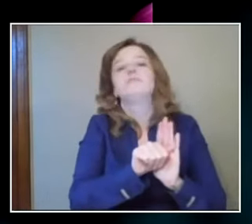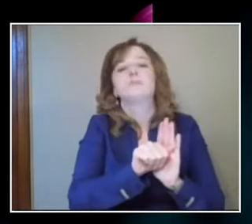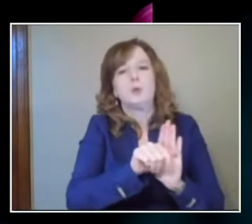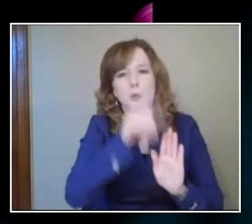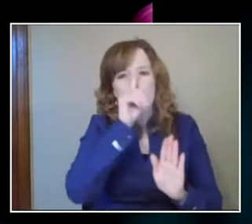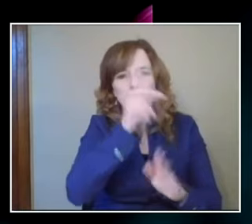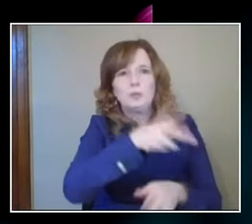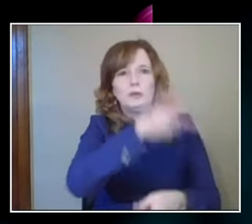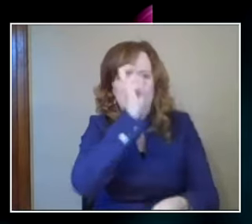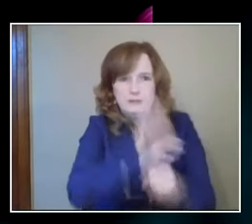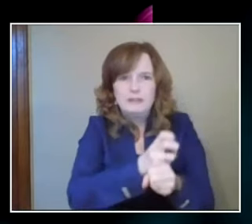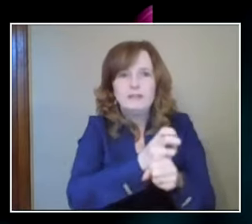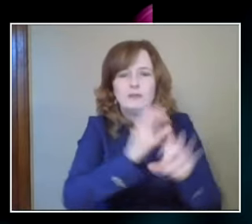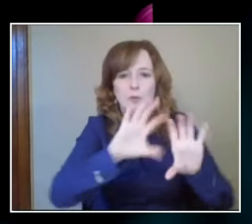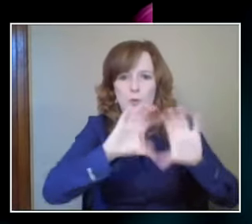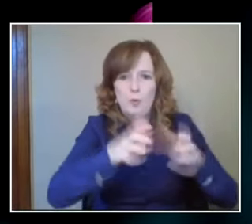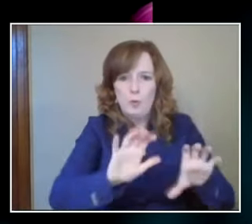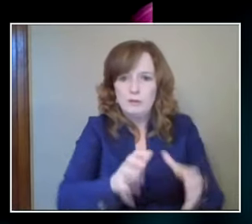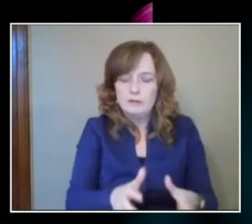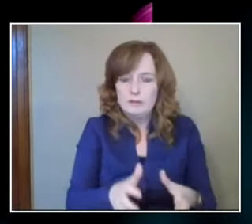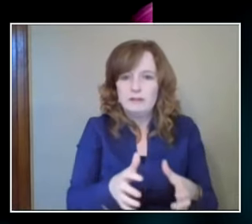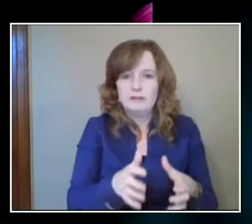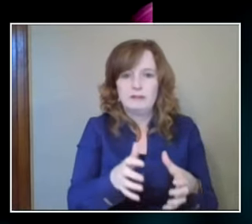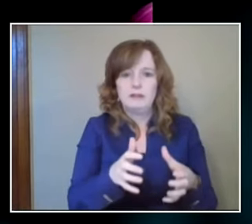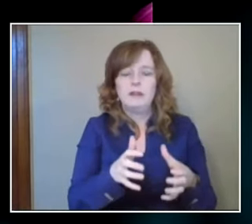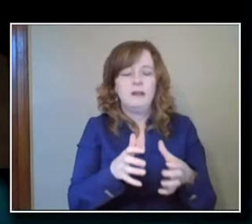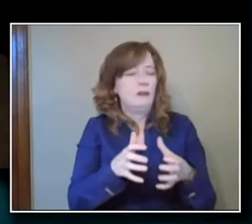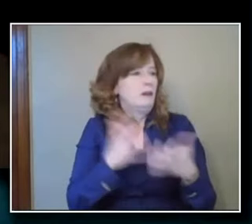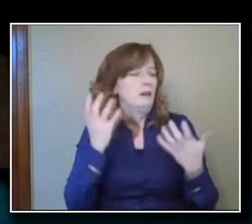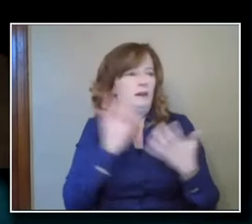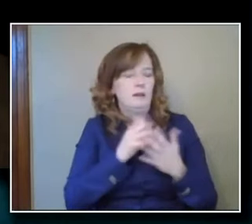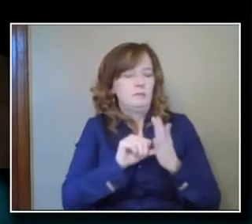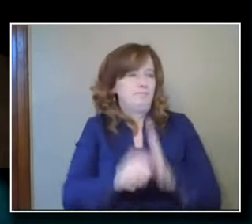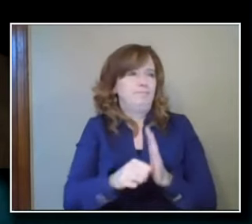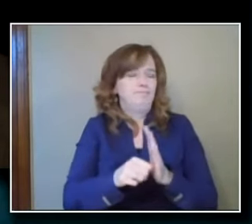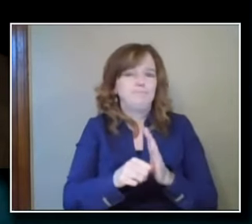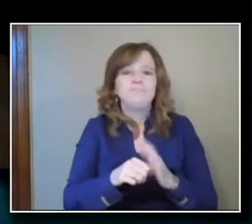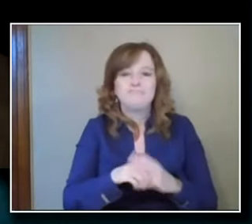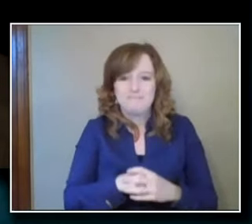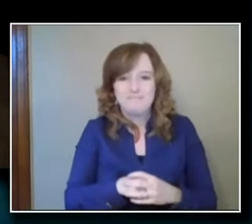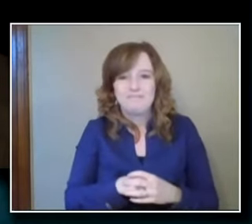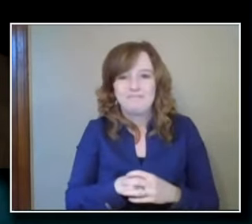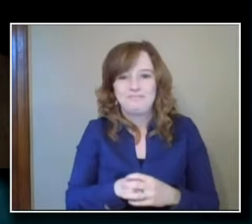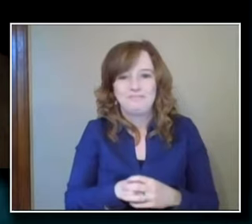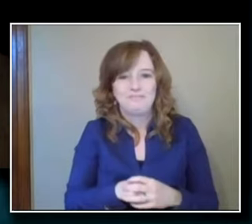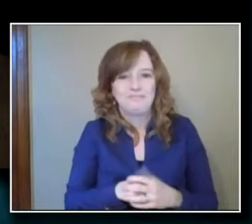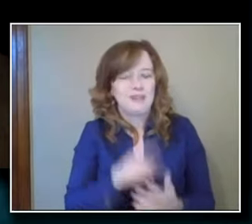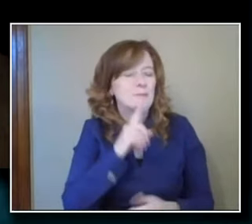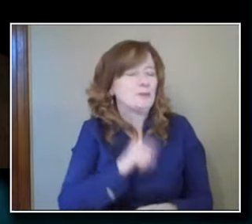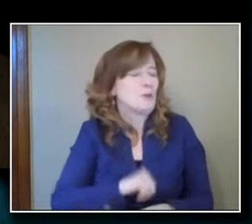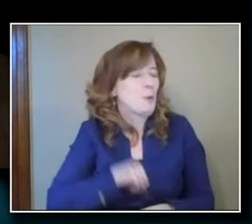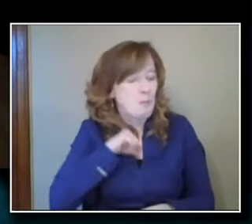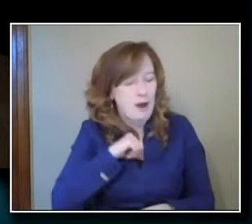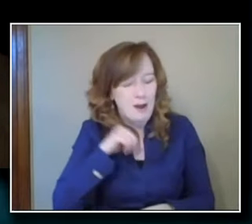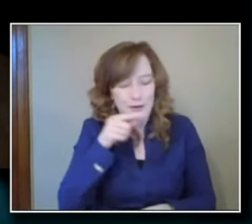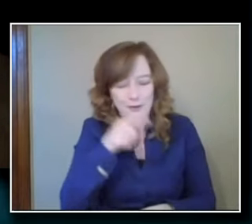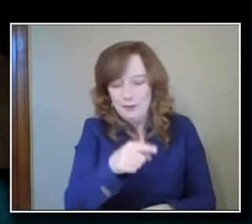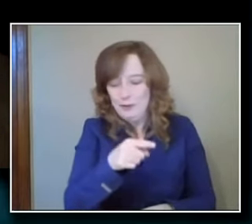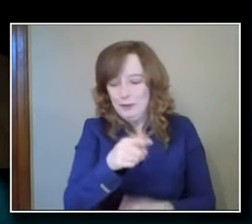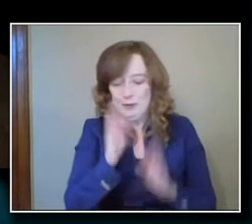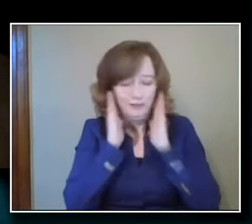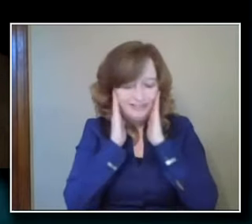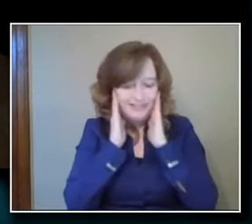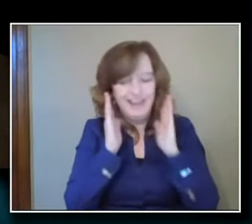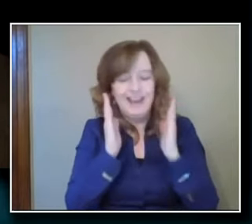coursework presented in my classes. Jamie, I am so proud of you. I just can't